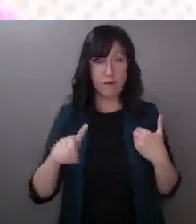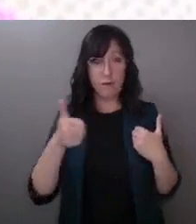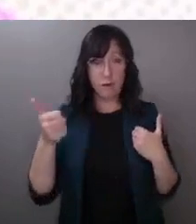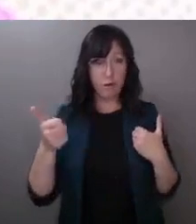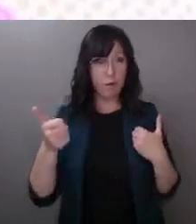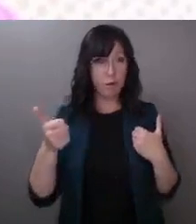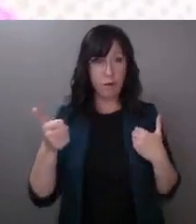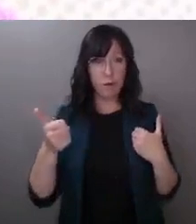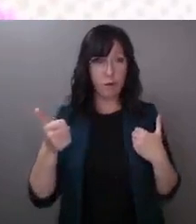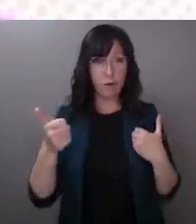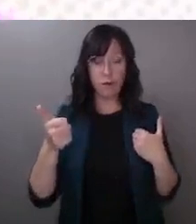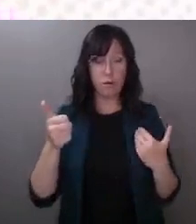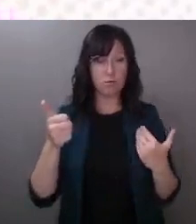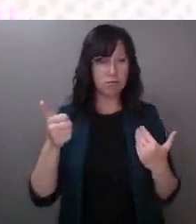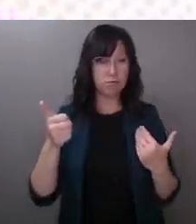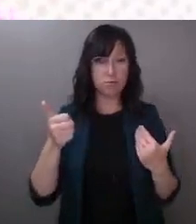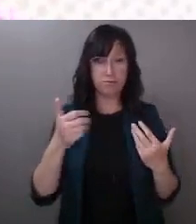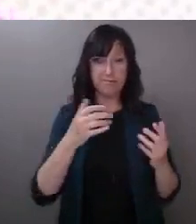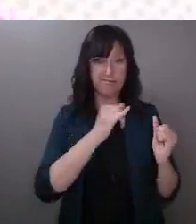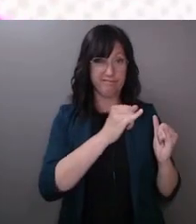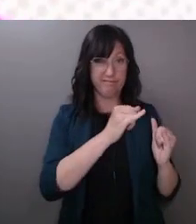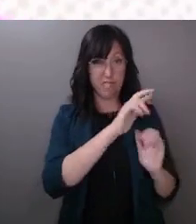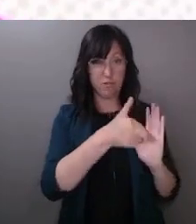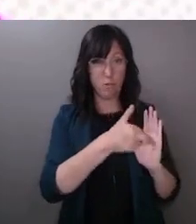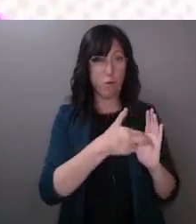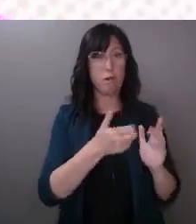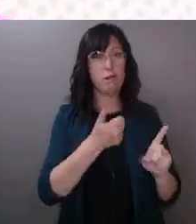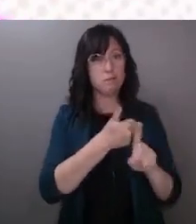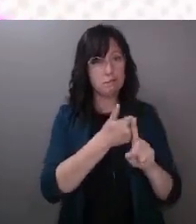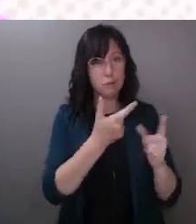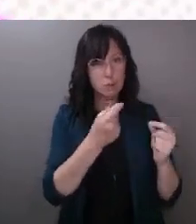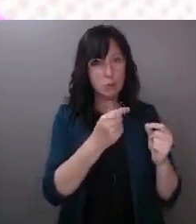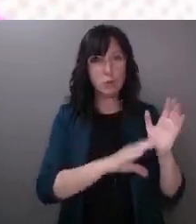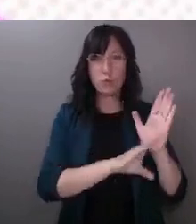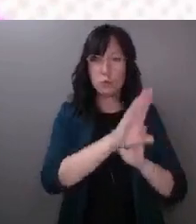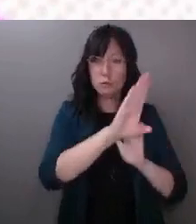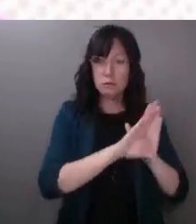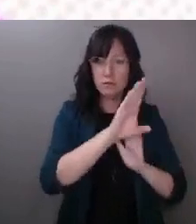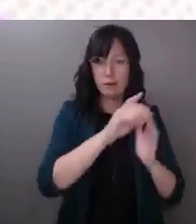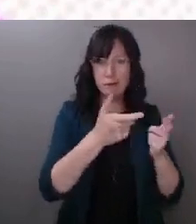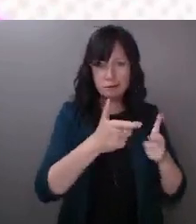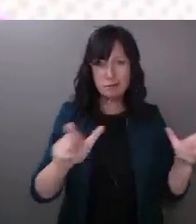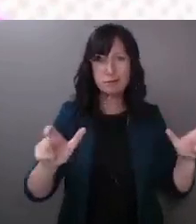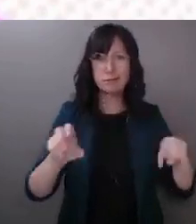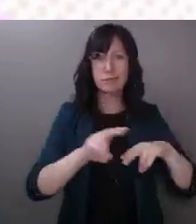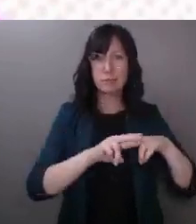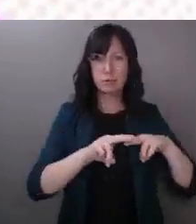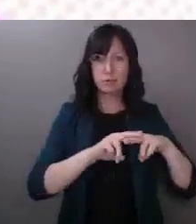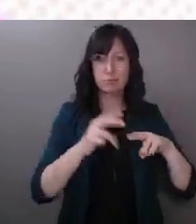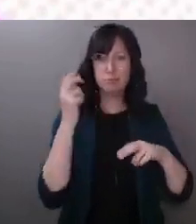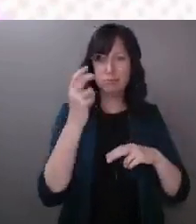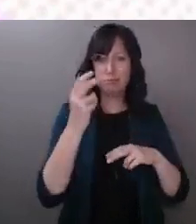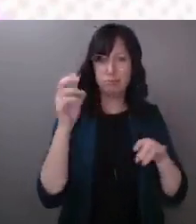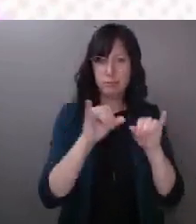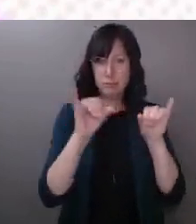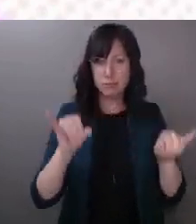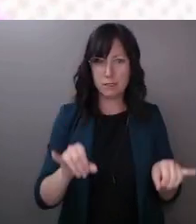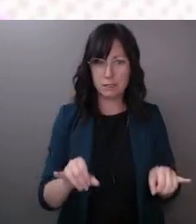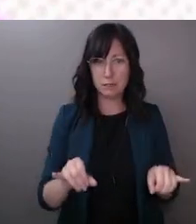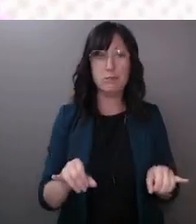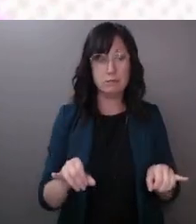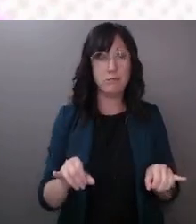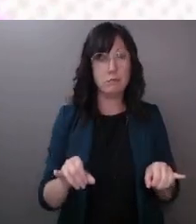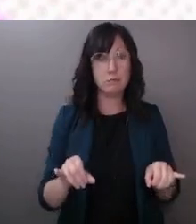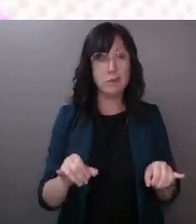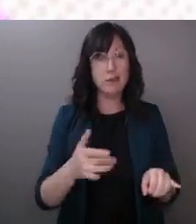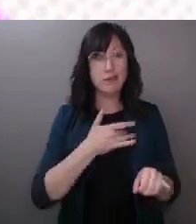who are working on creating a mass transit system as well. And very often they have a parallel